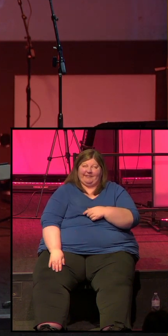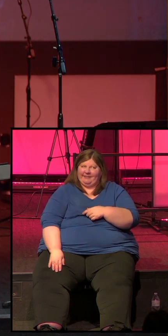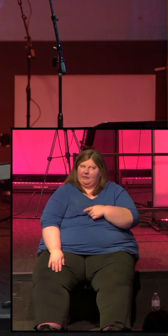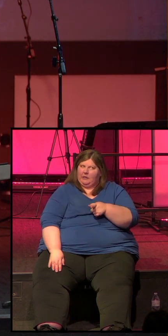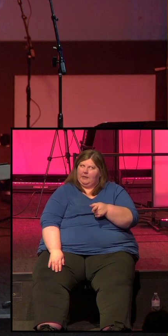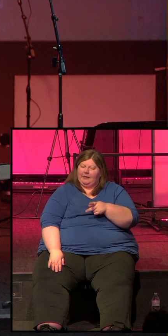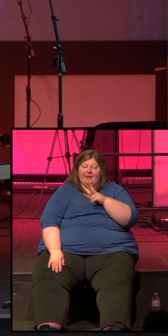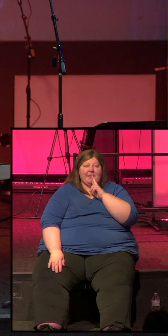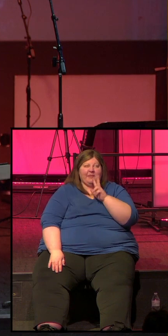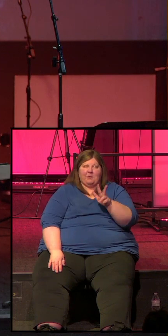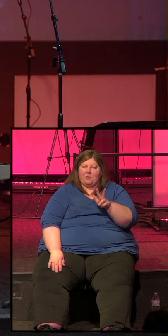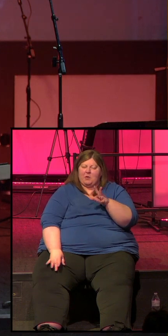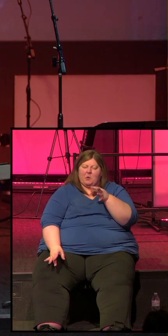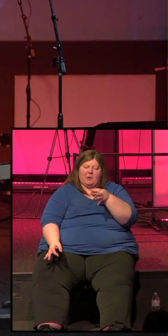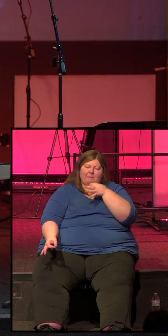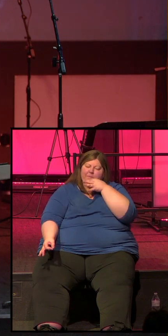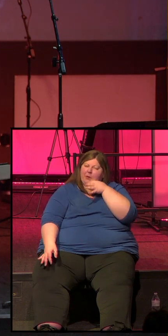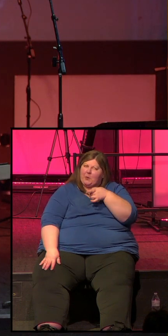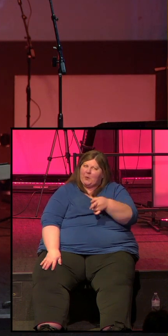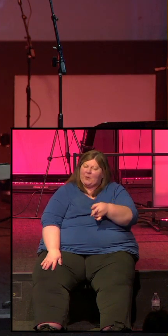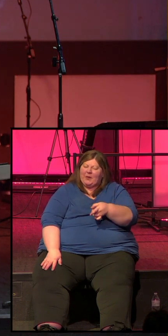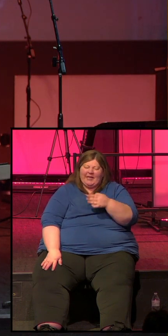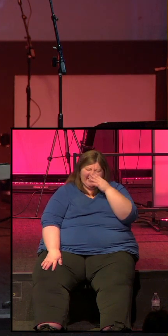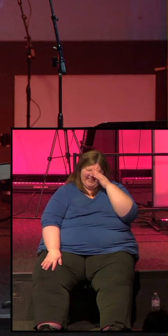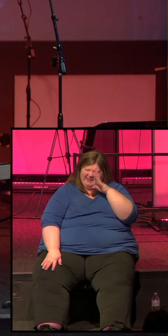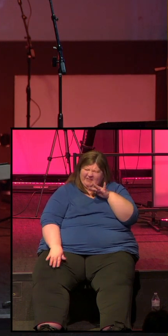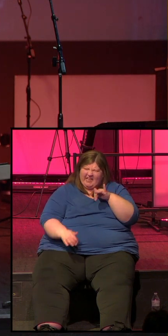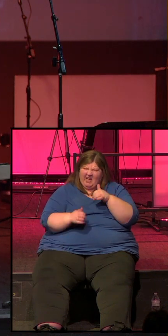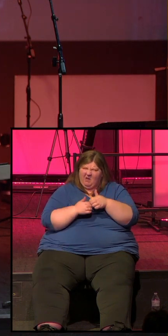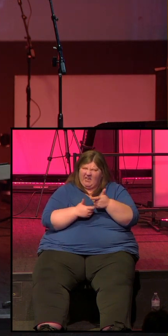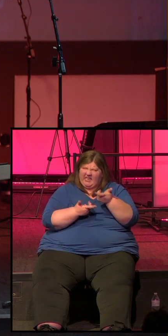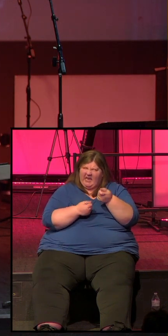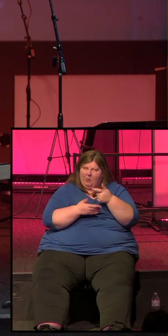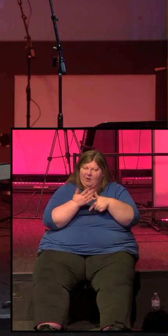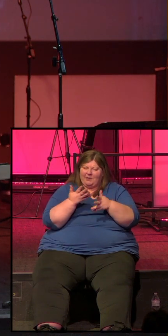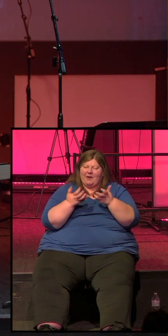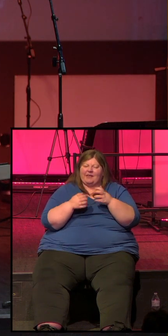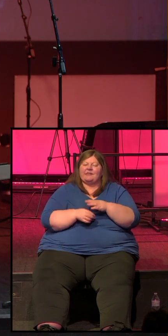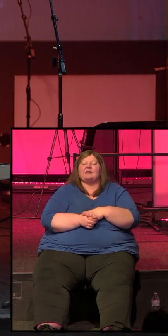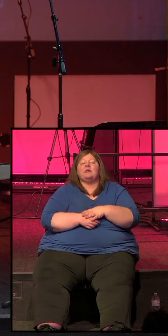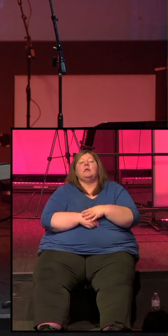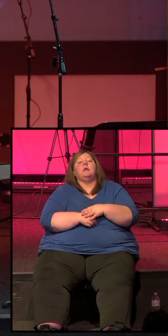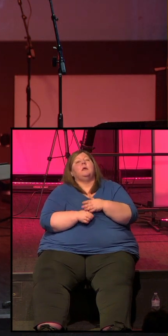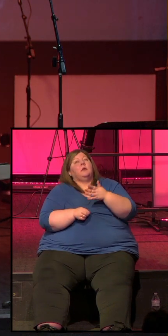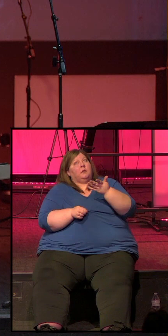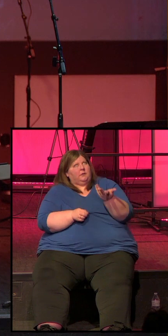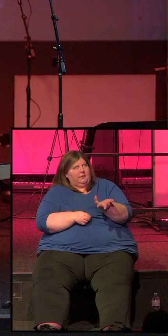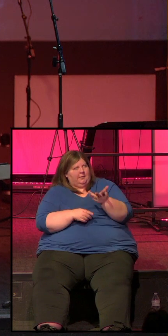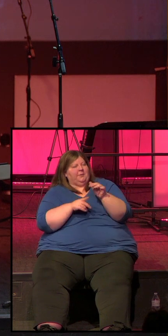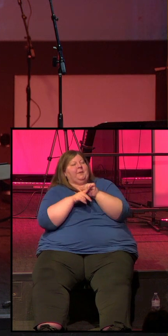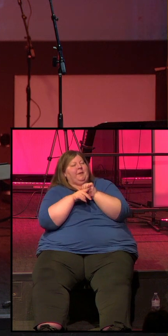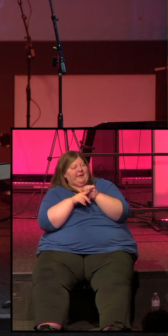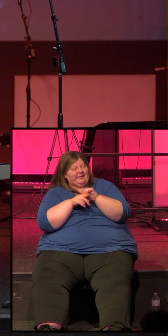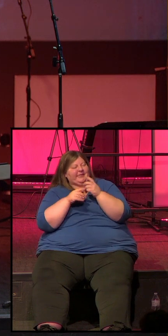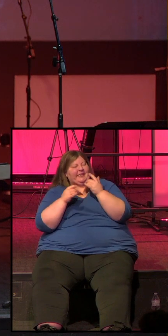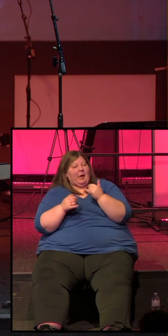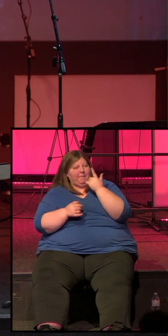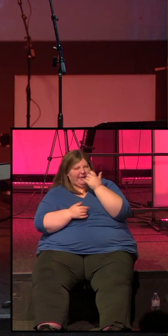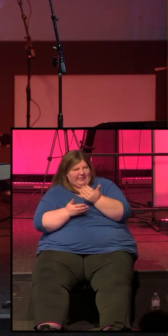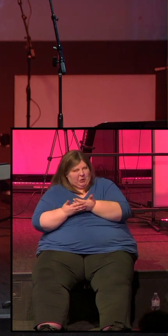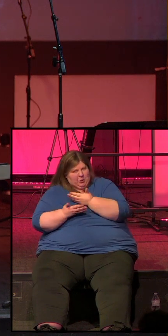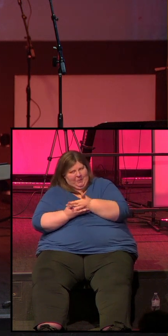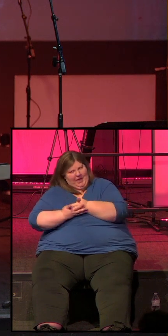He's a three-year-old mastermind. He just knows how to get what he wants. So a couple different things that we're working on since we brought home